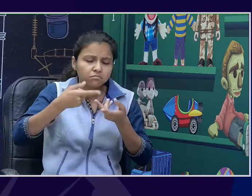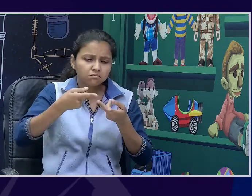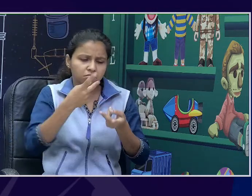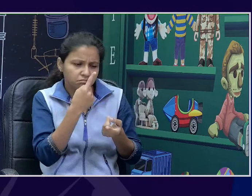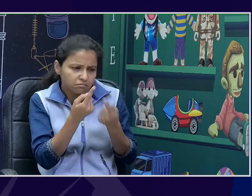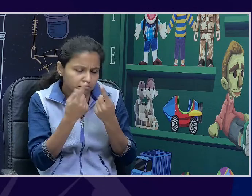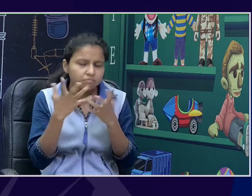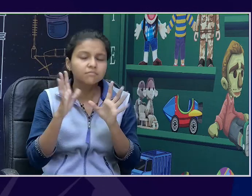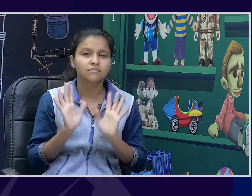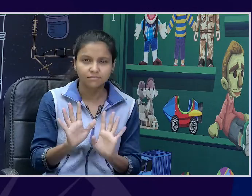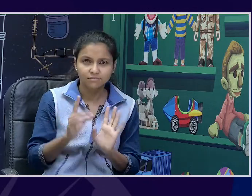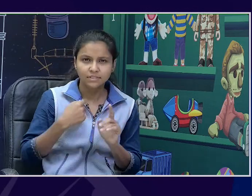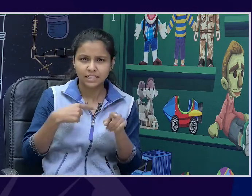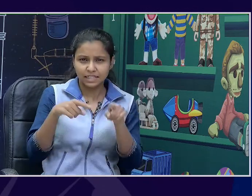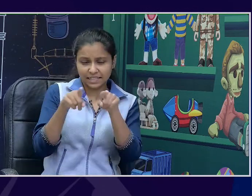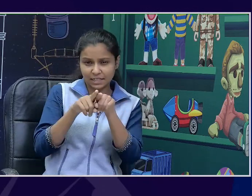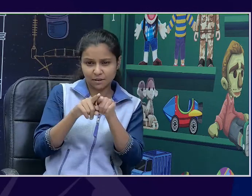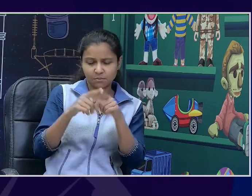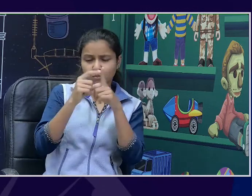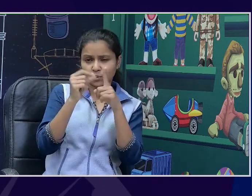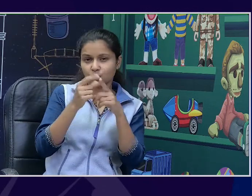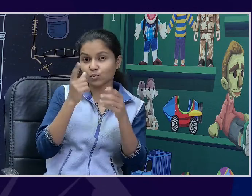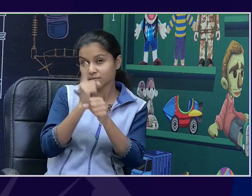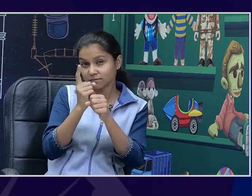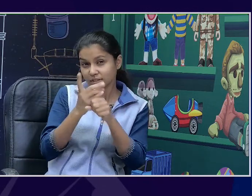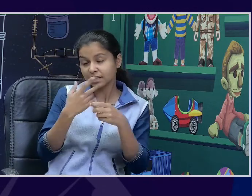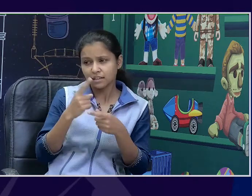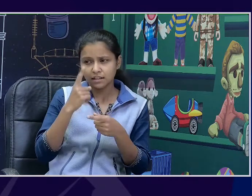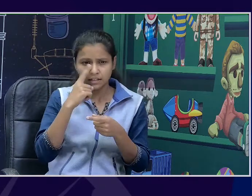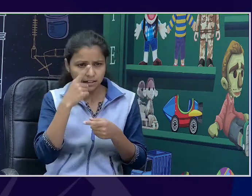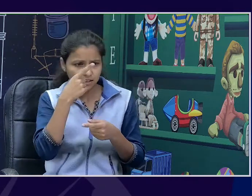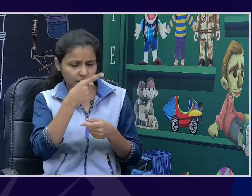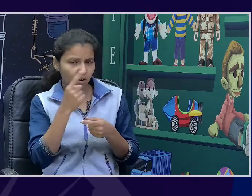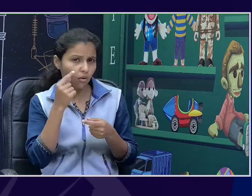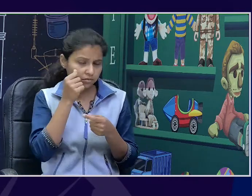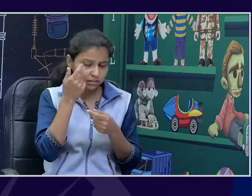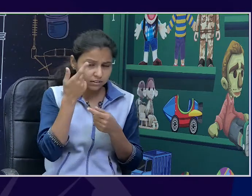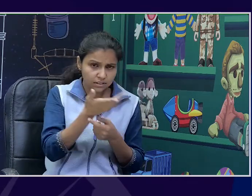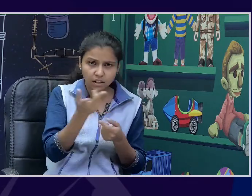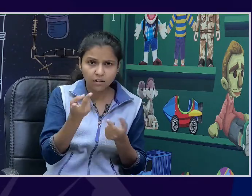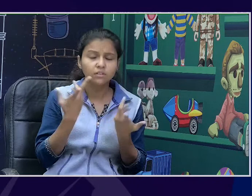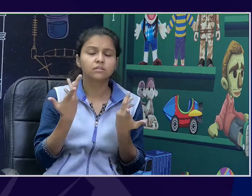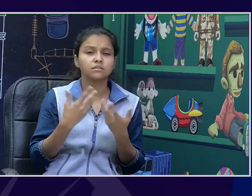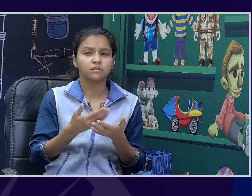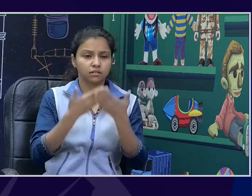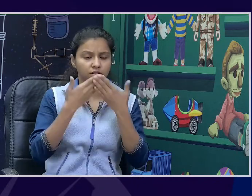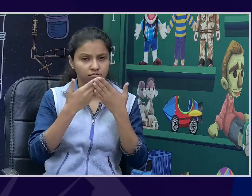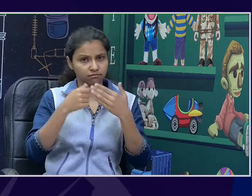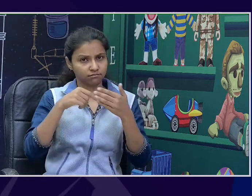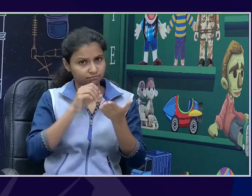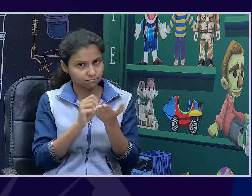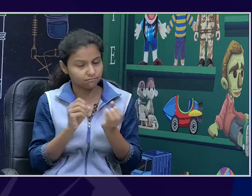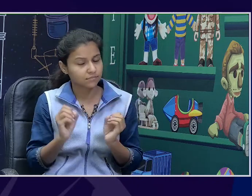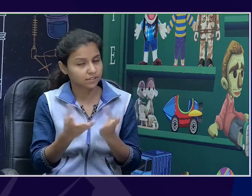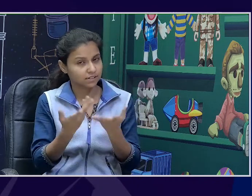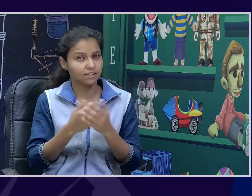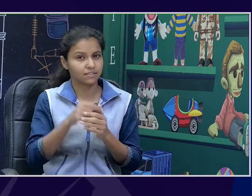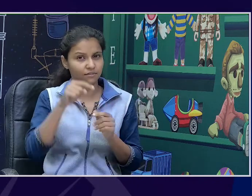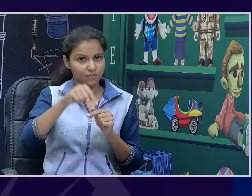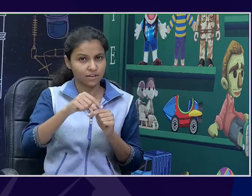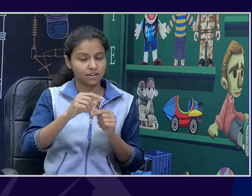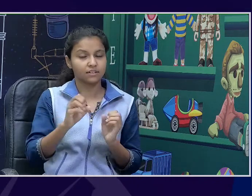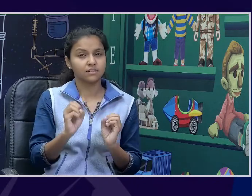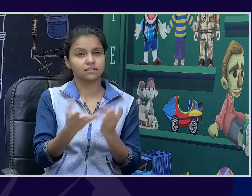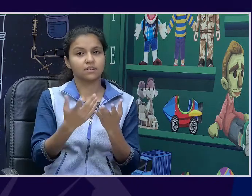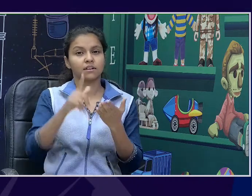else, then what the teacher can do is, he or she can start the lesson, that today we are going to start